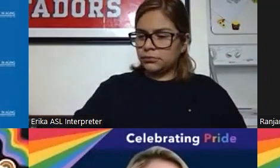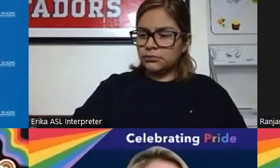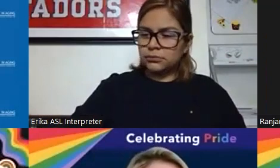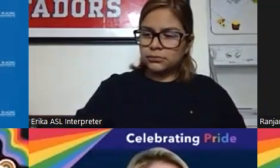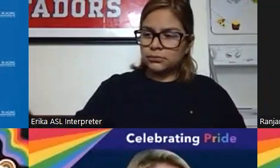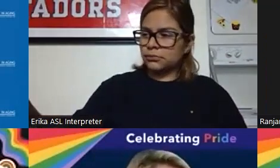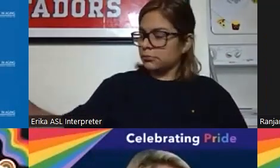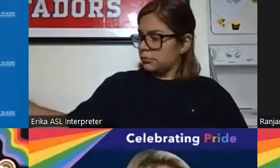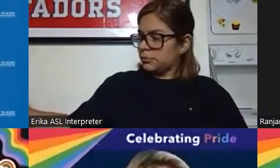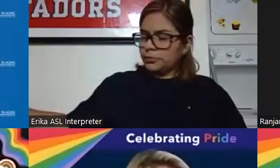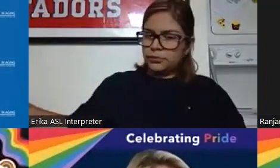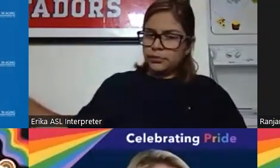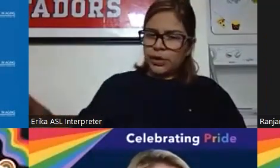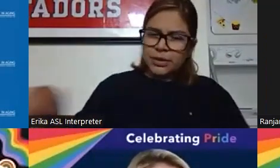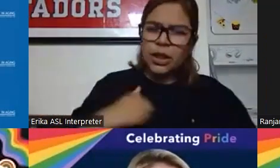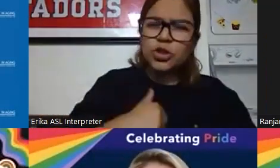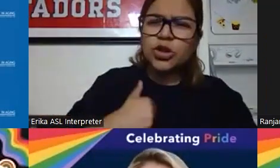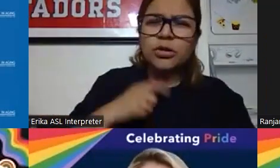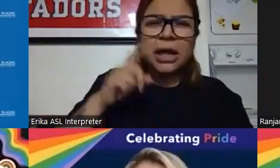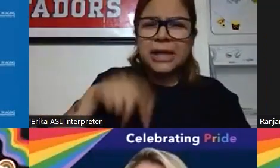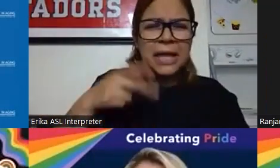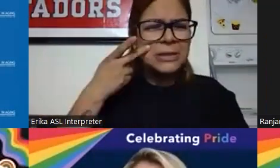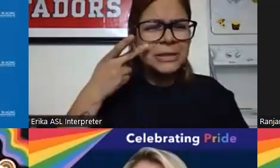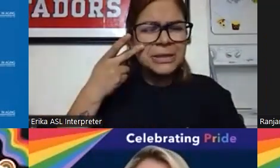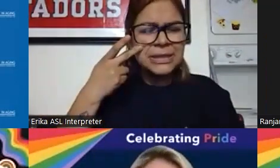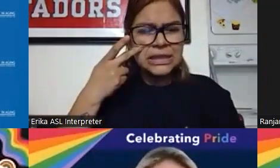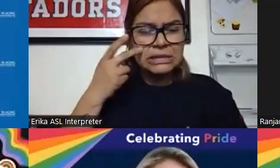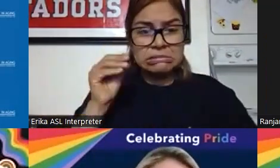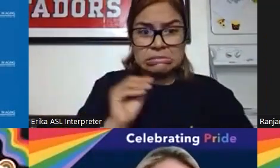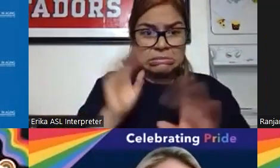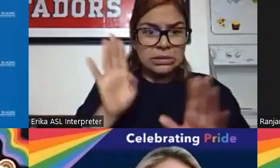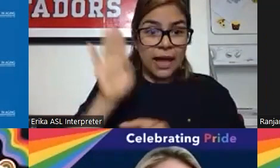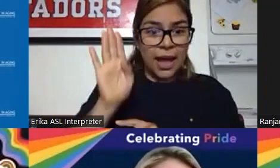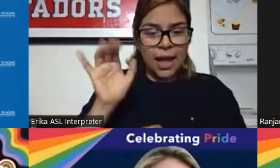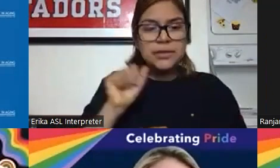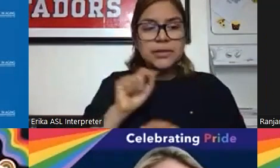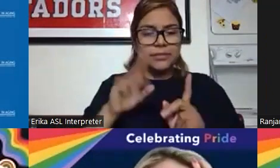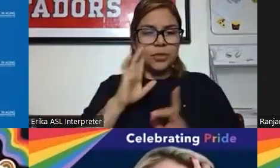Oh, I'm sorry. I'm not seeing them for some reason. I must be in the wrong view.